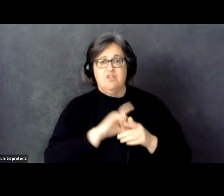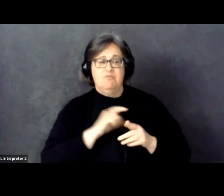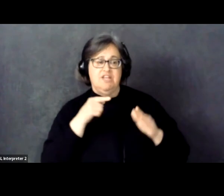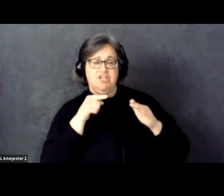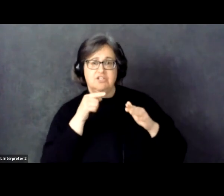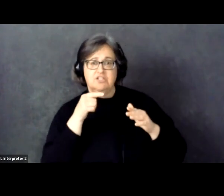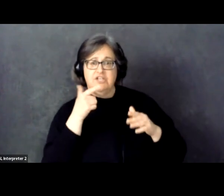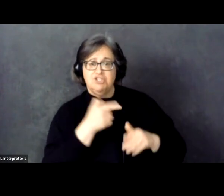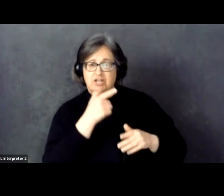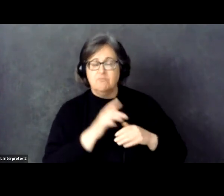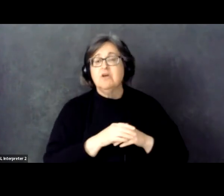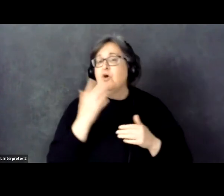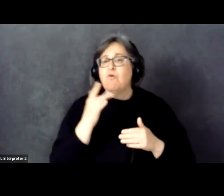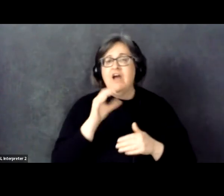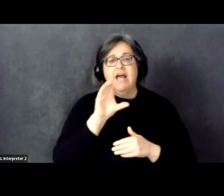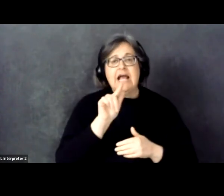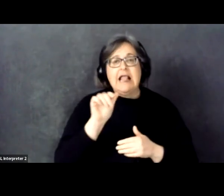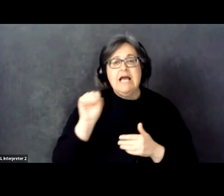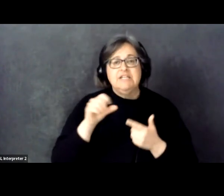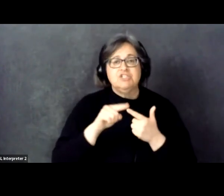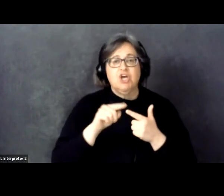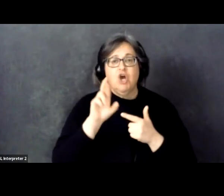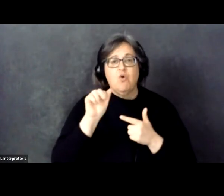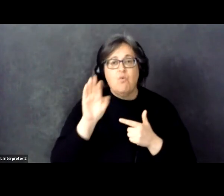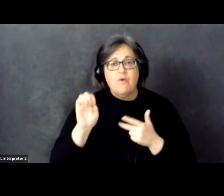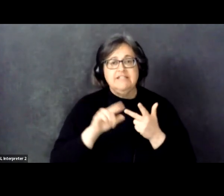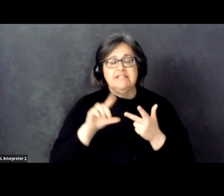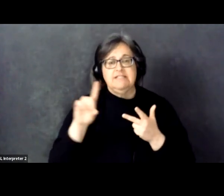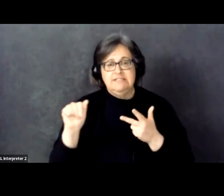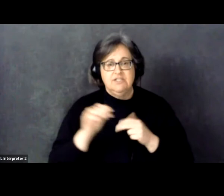because of class, race, and his disability.